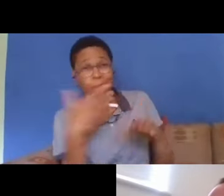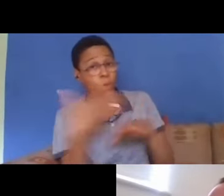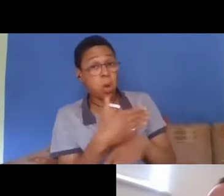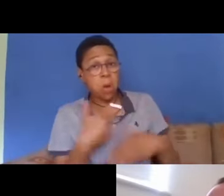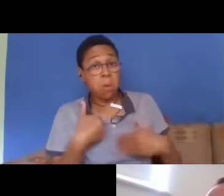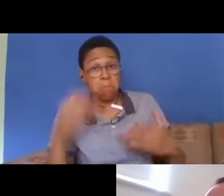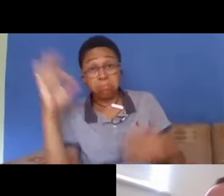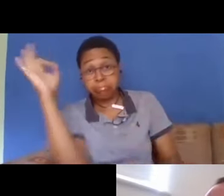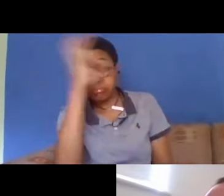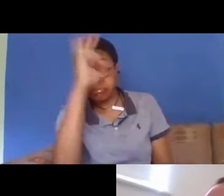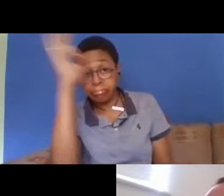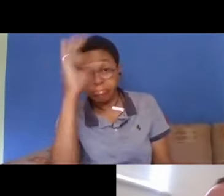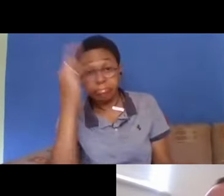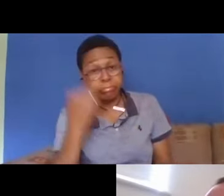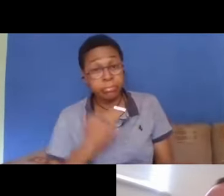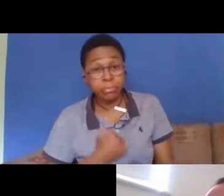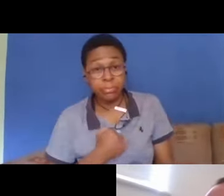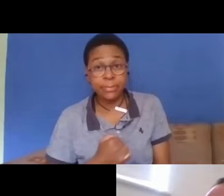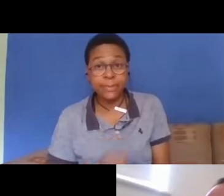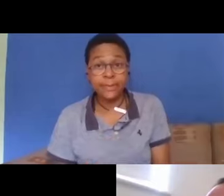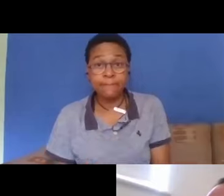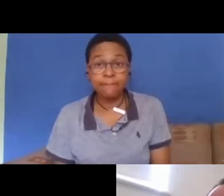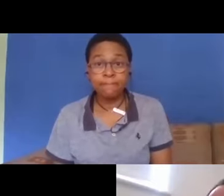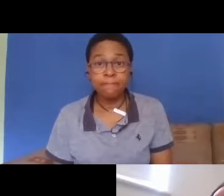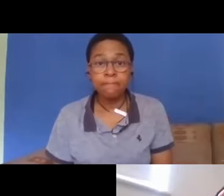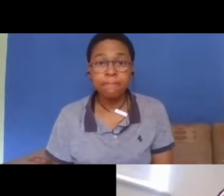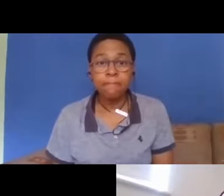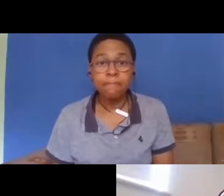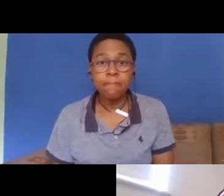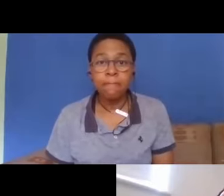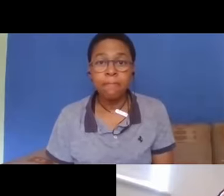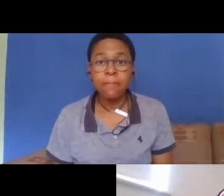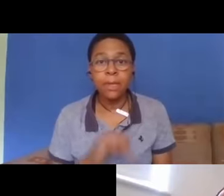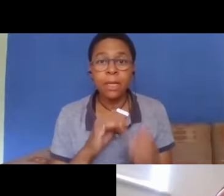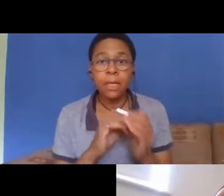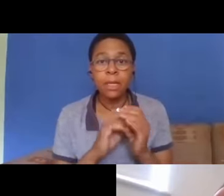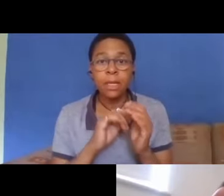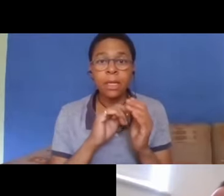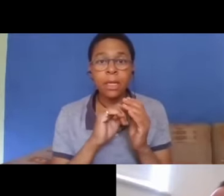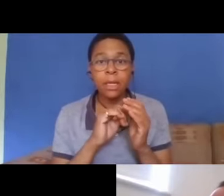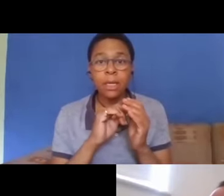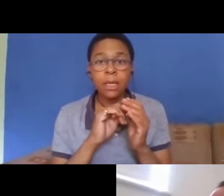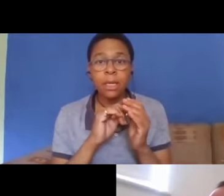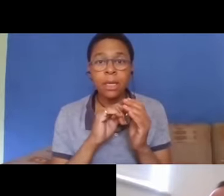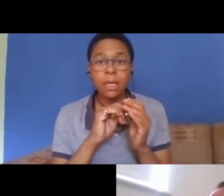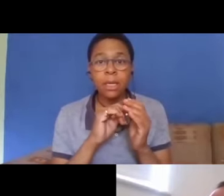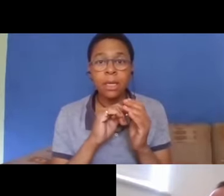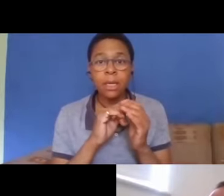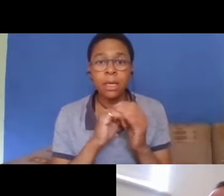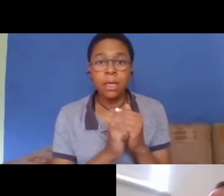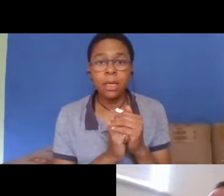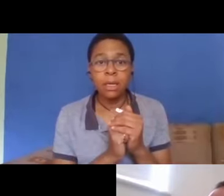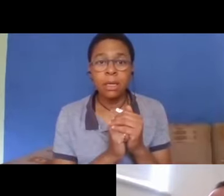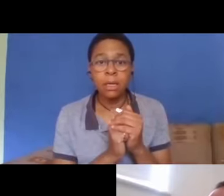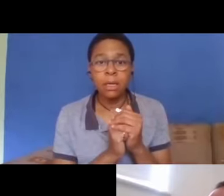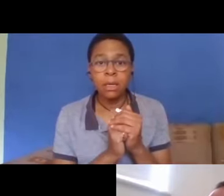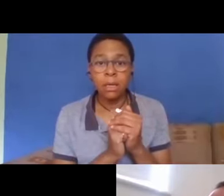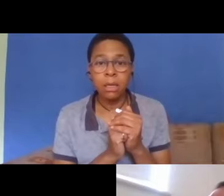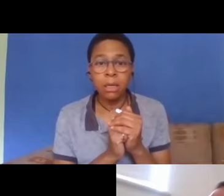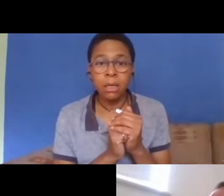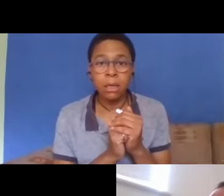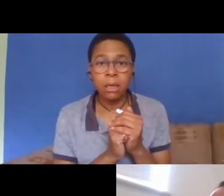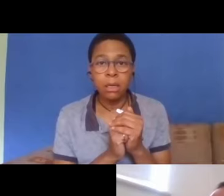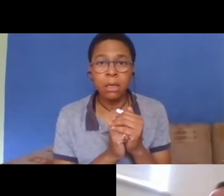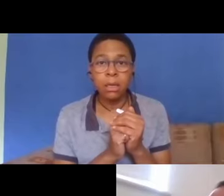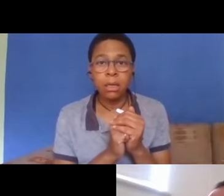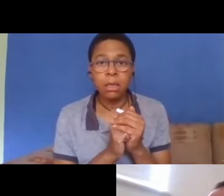Thanks, Matt. So to add to that, a lot of people may have been working a lot less, doing a